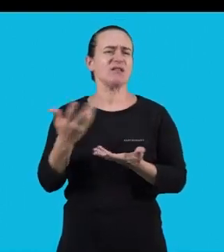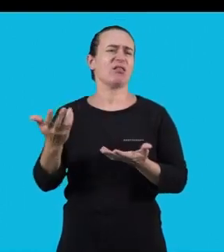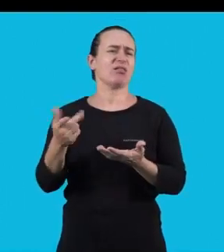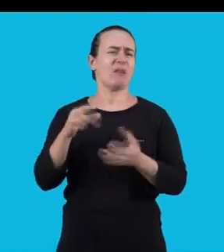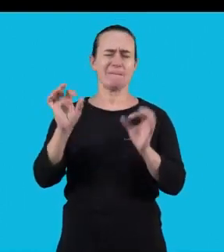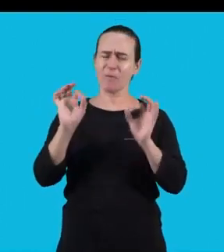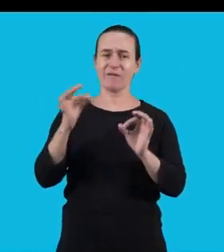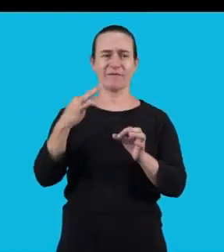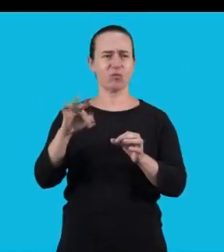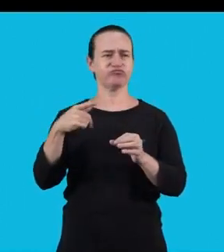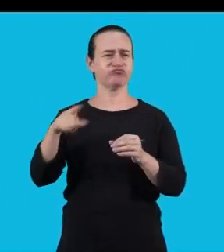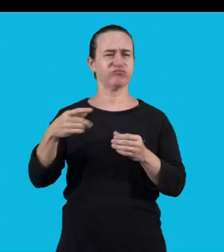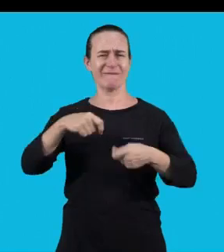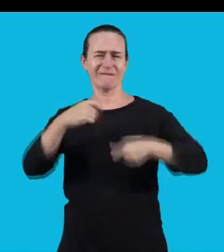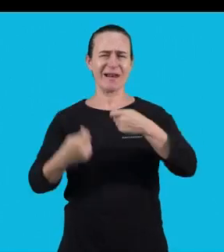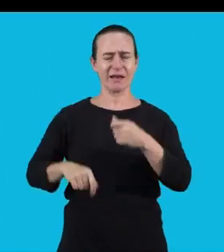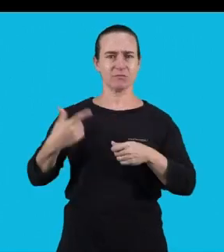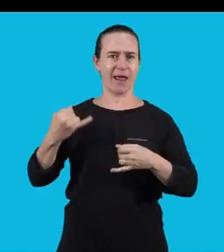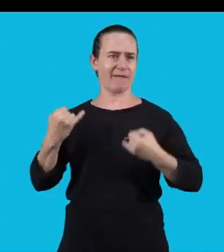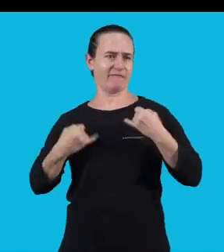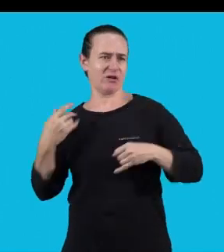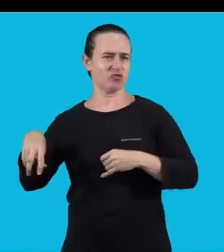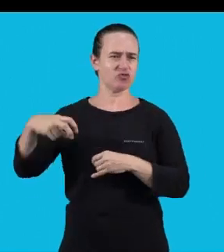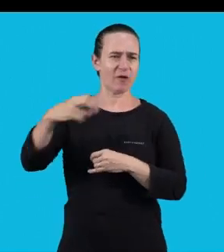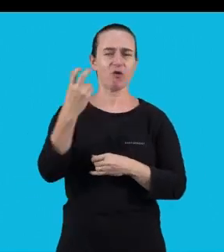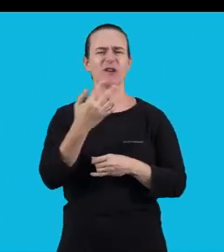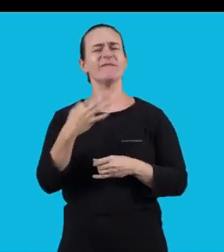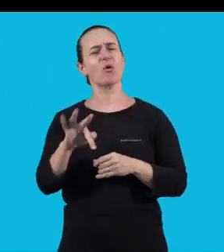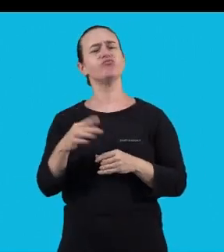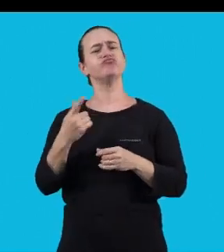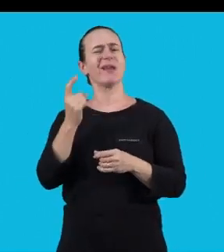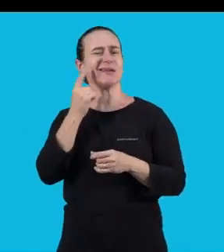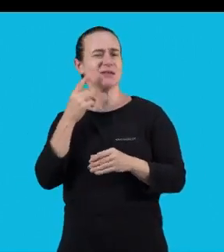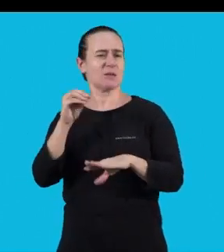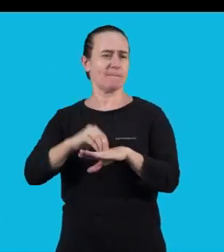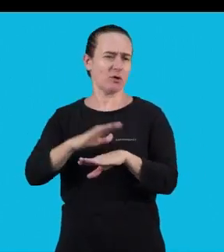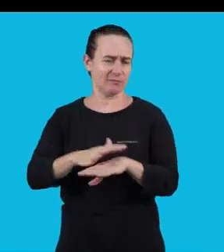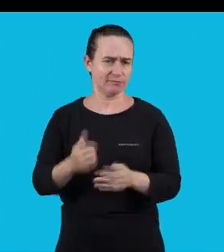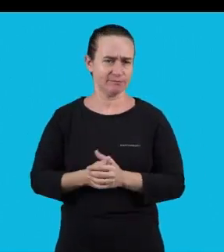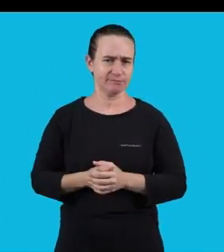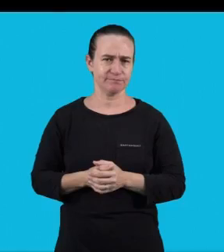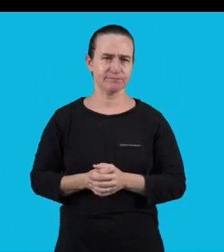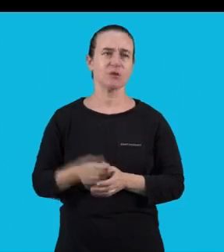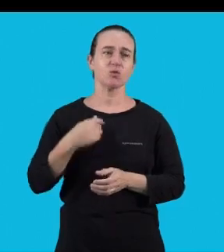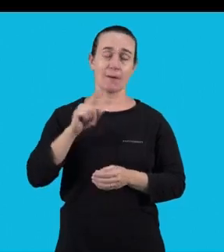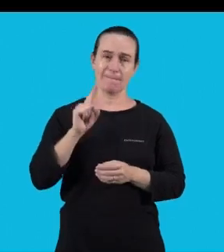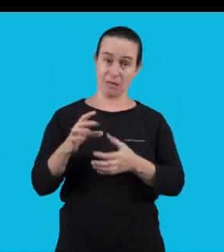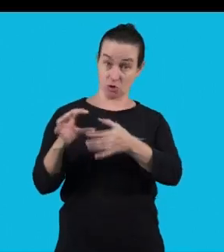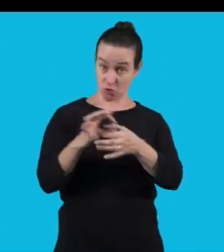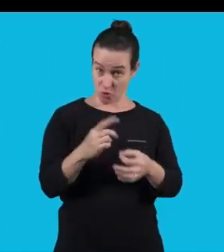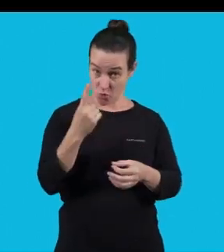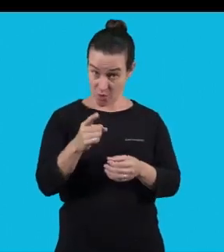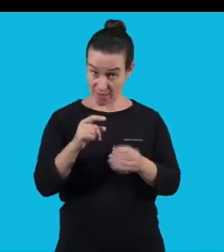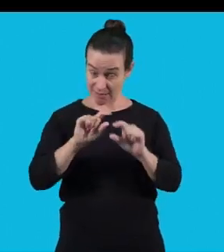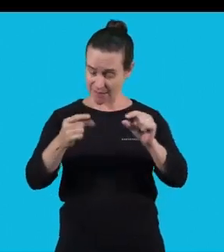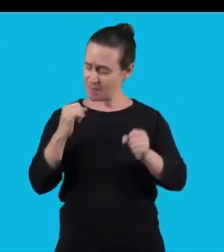adventure travelers looking for fuss-free bookings. These two sentences must be combined, and of course it must be grammatically correct.